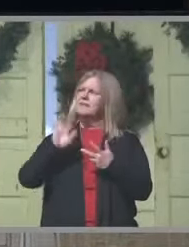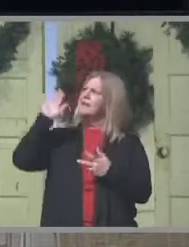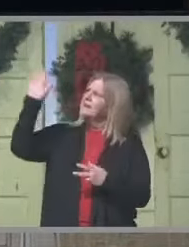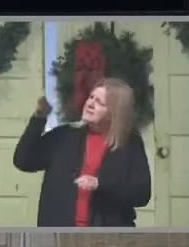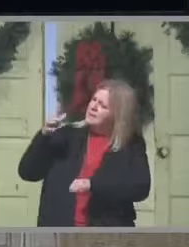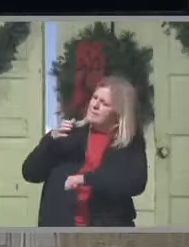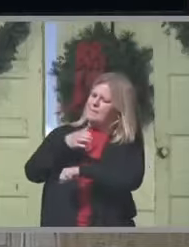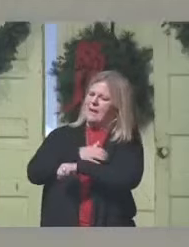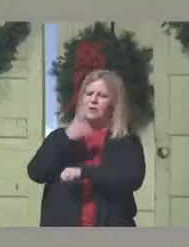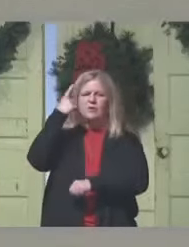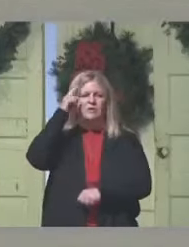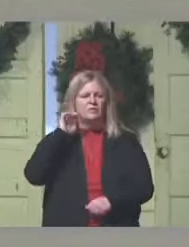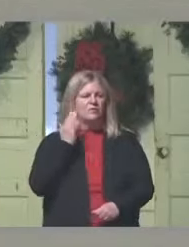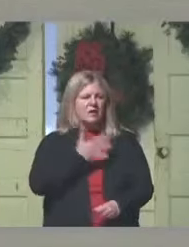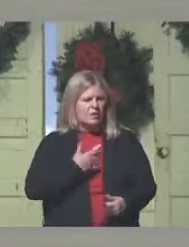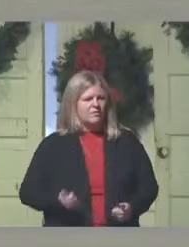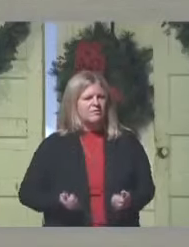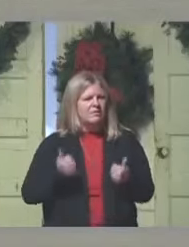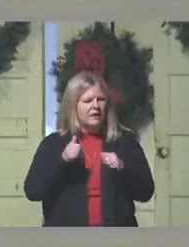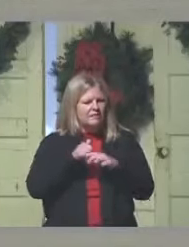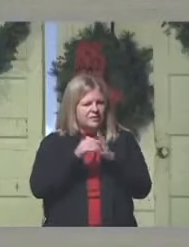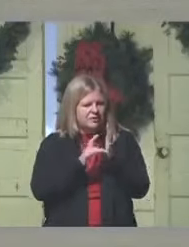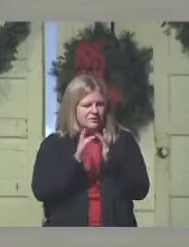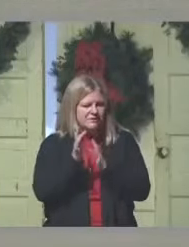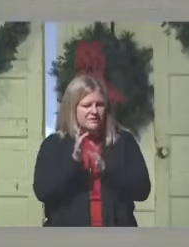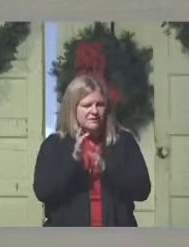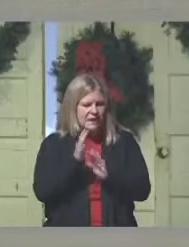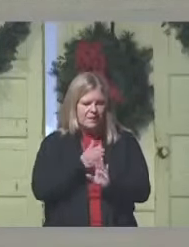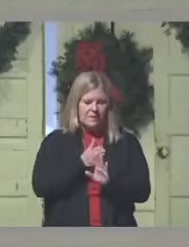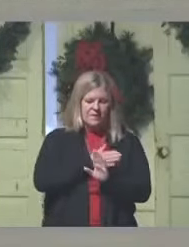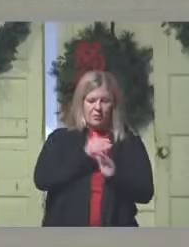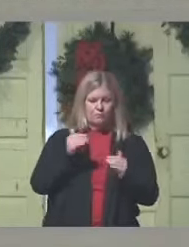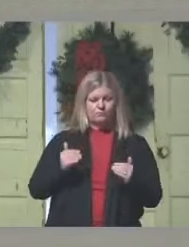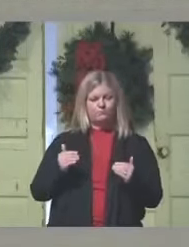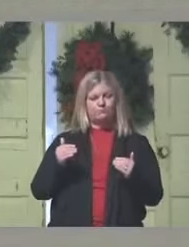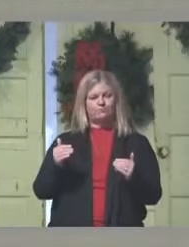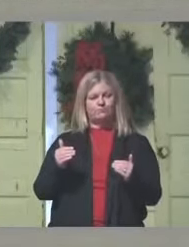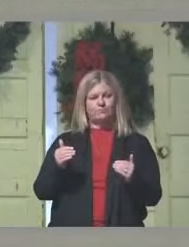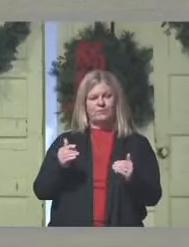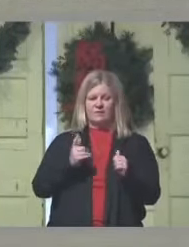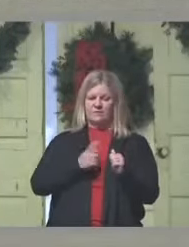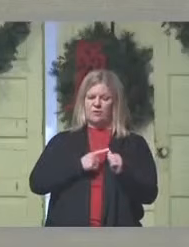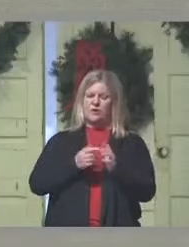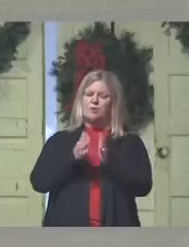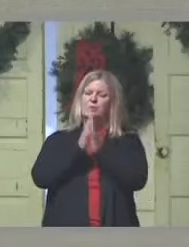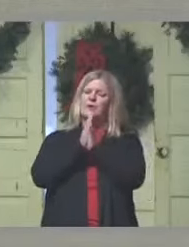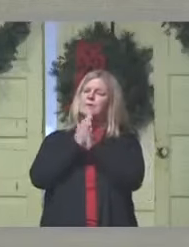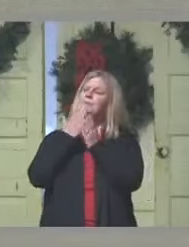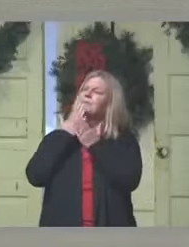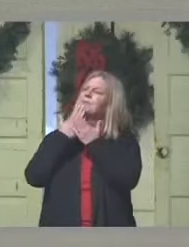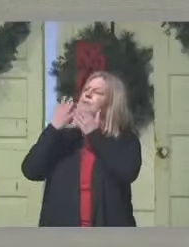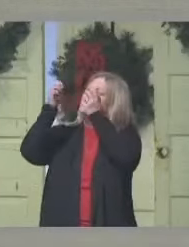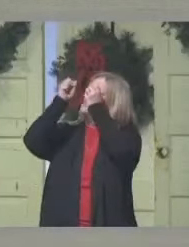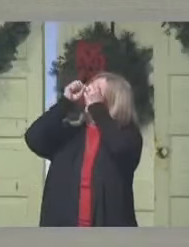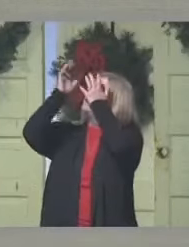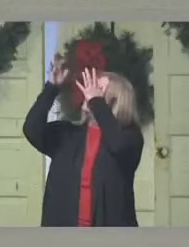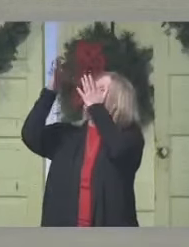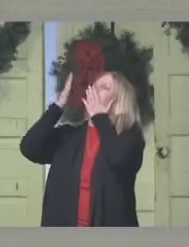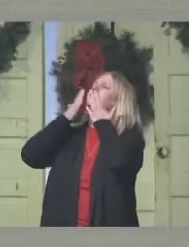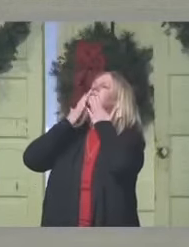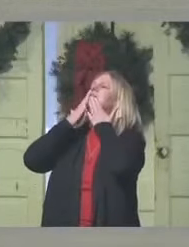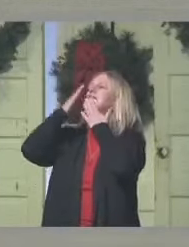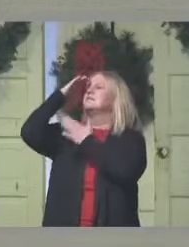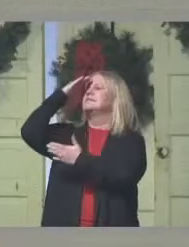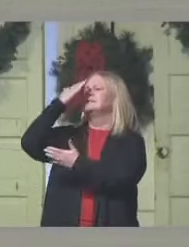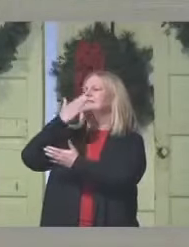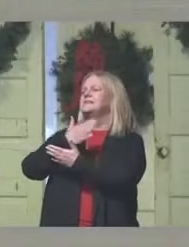power for our lives in Jesus. So before we go any further, let us pray. Good Father, thank you for your